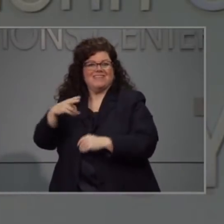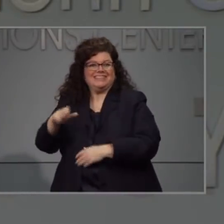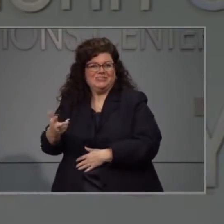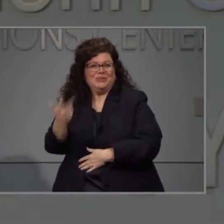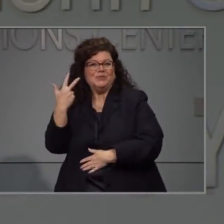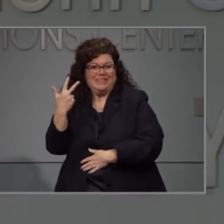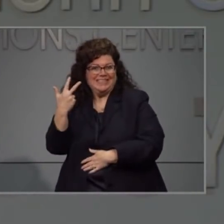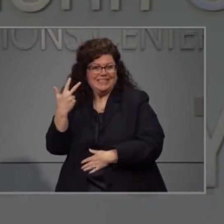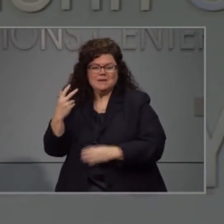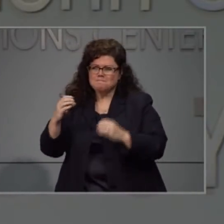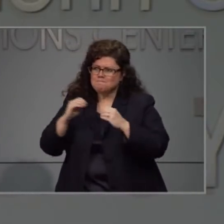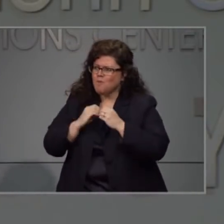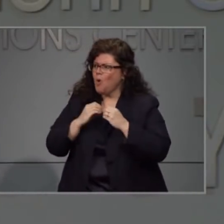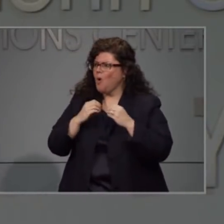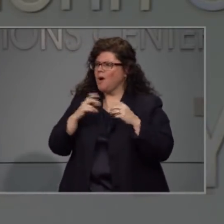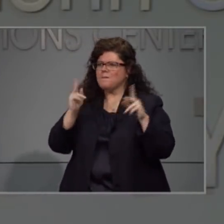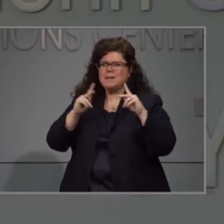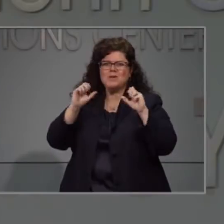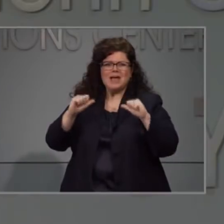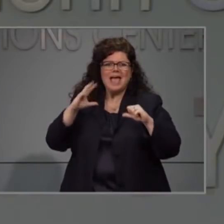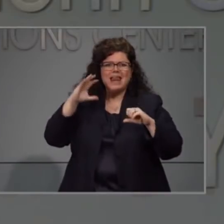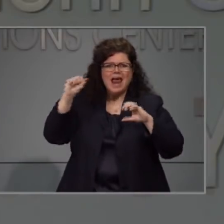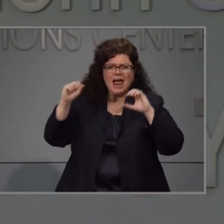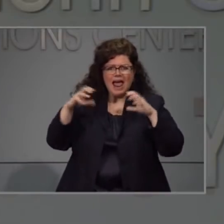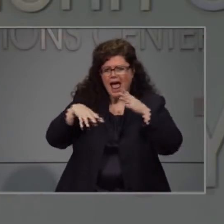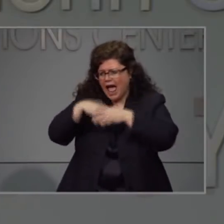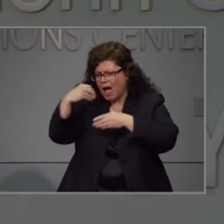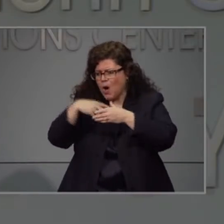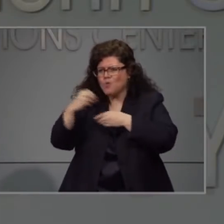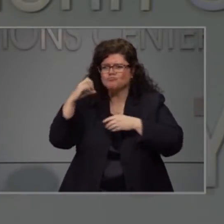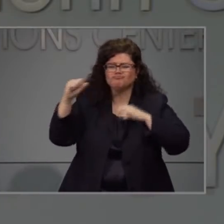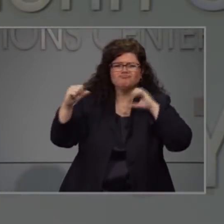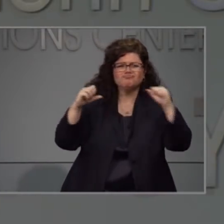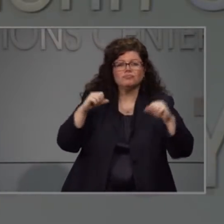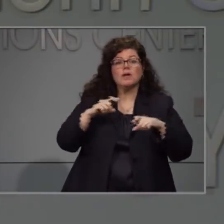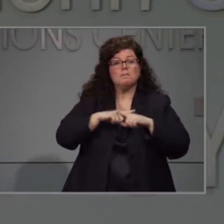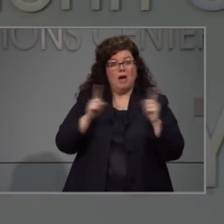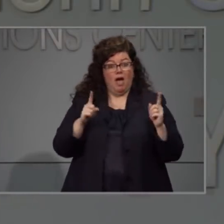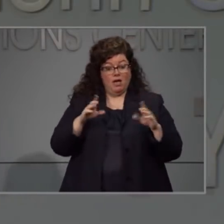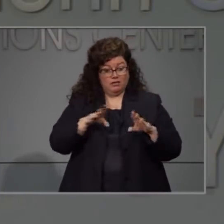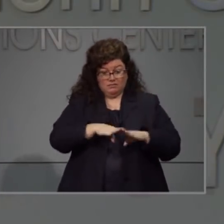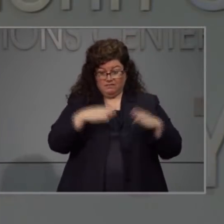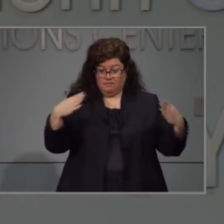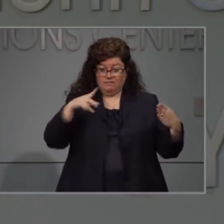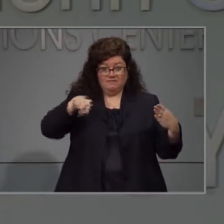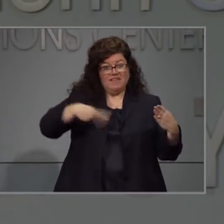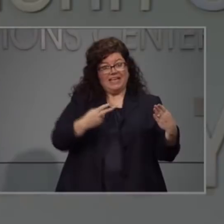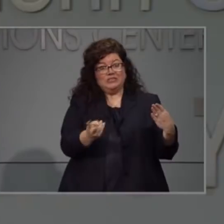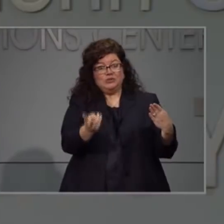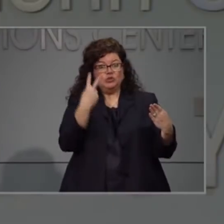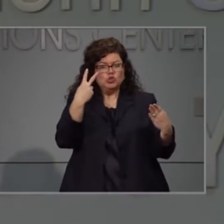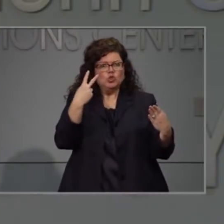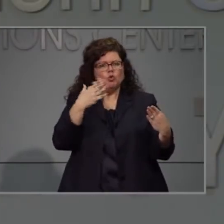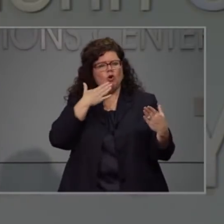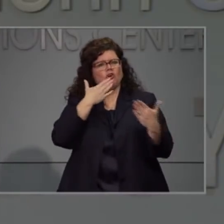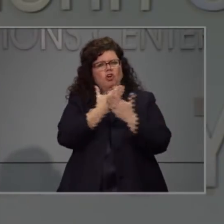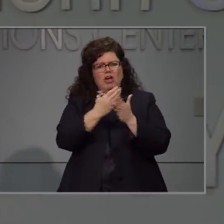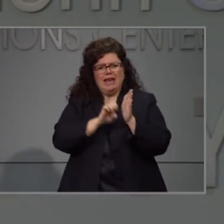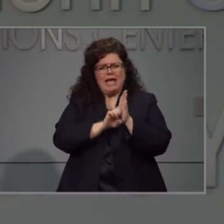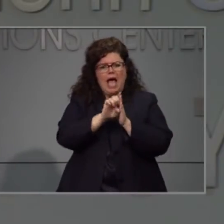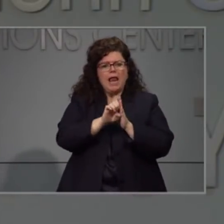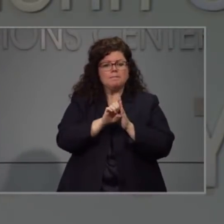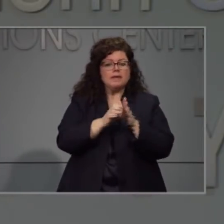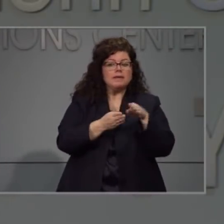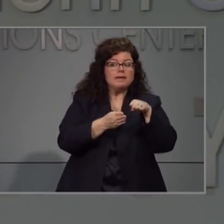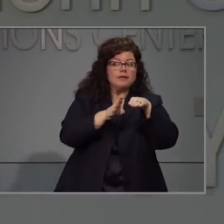have more opportunities for people. But we think that this phase 2 is a good boost to our economy while at the same time working